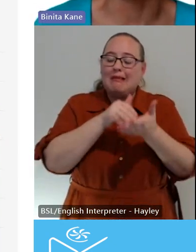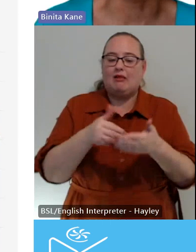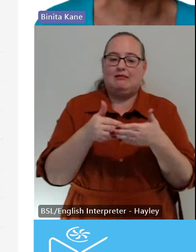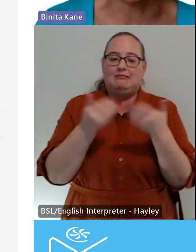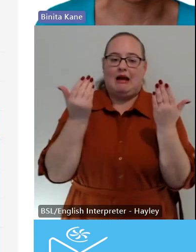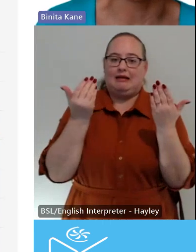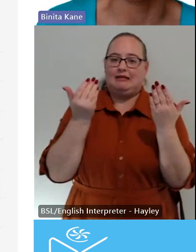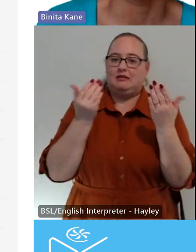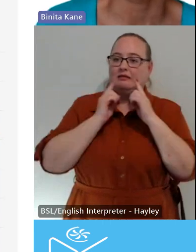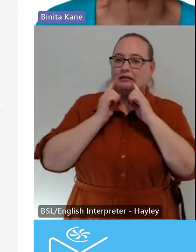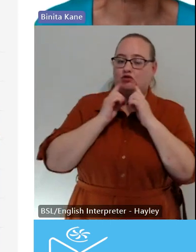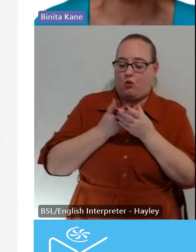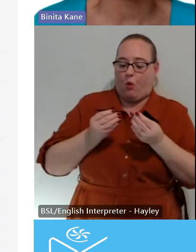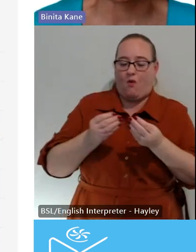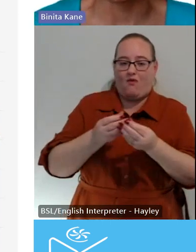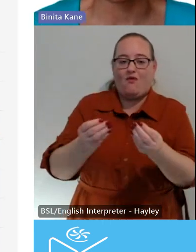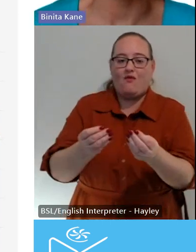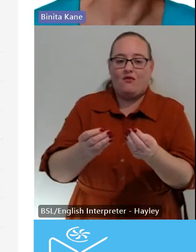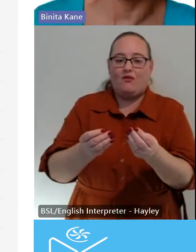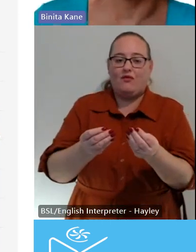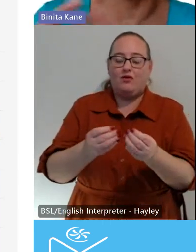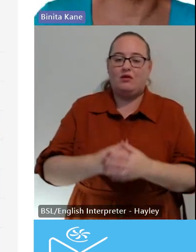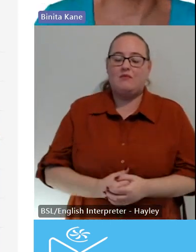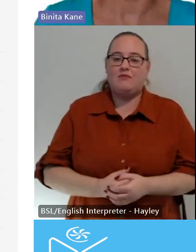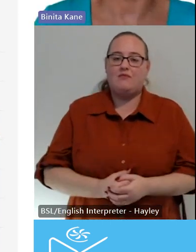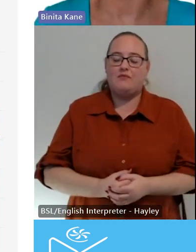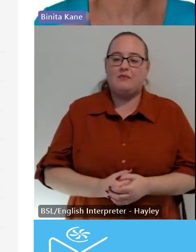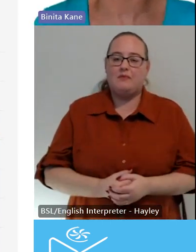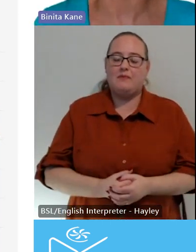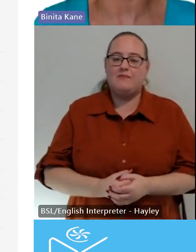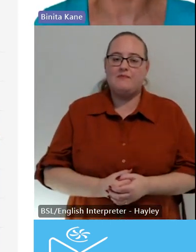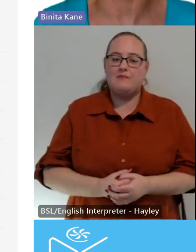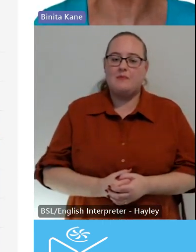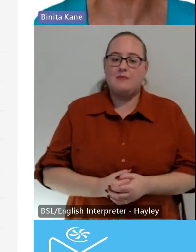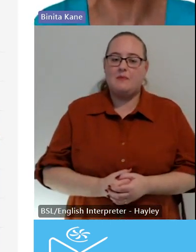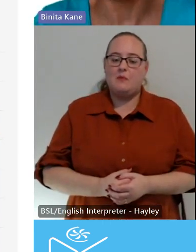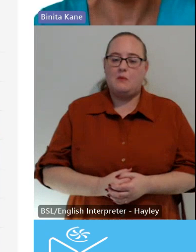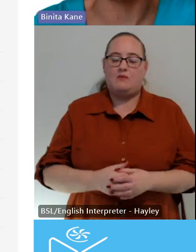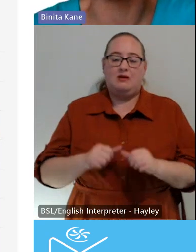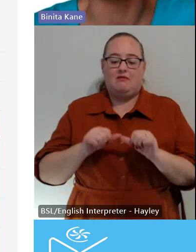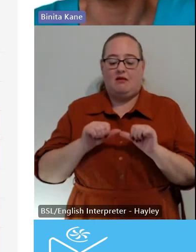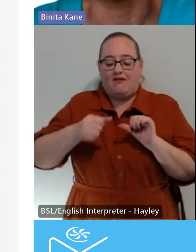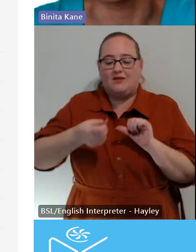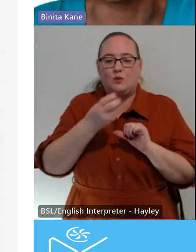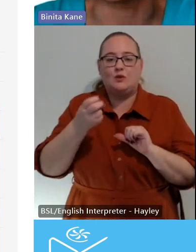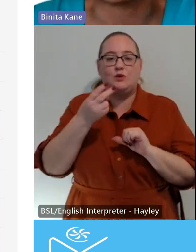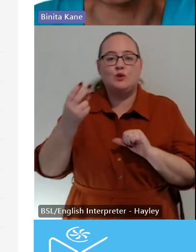seeing in the pupils, that post-pandemic, well, the kind of post-2022 figures